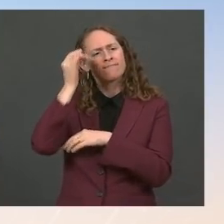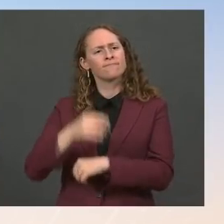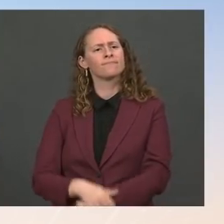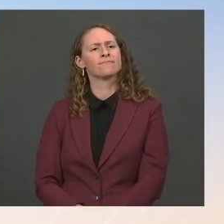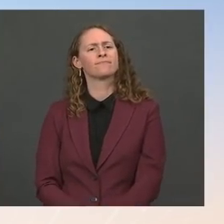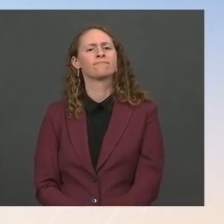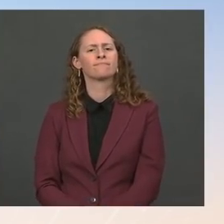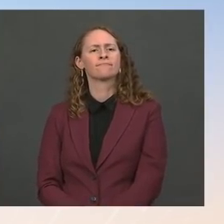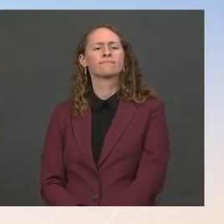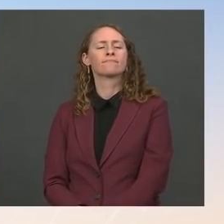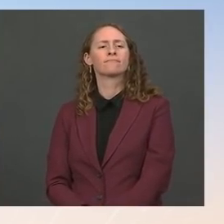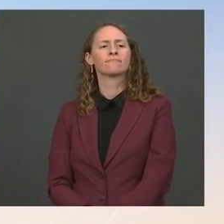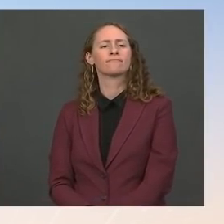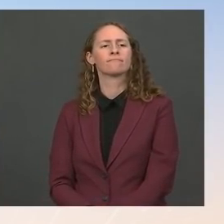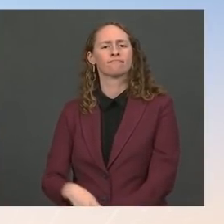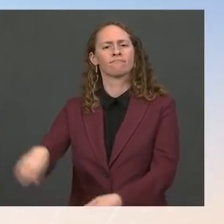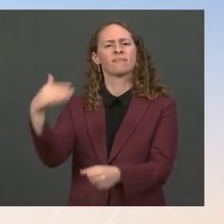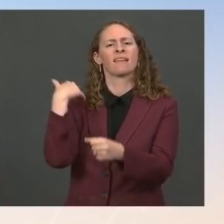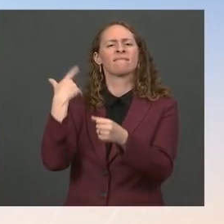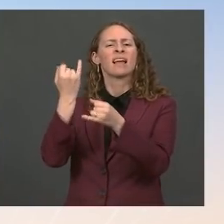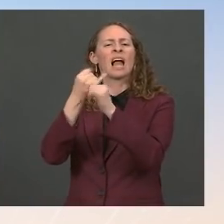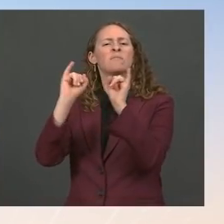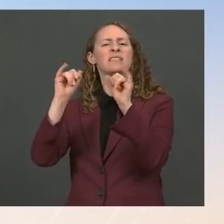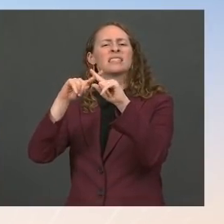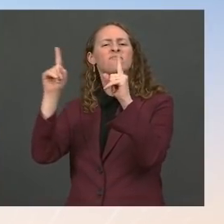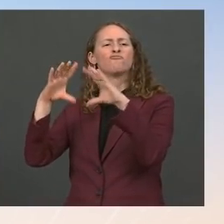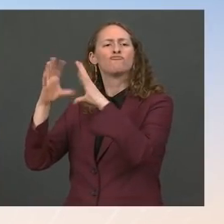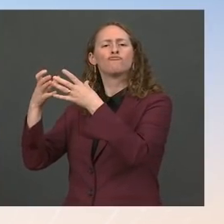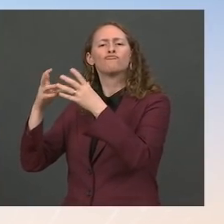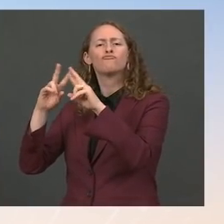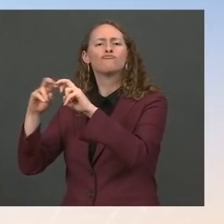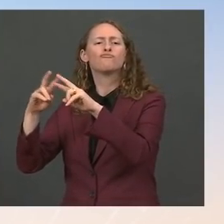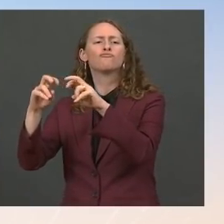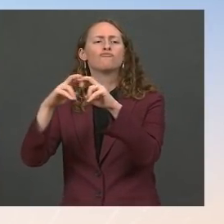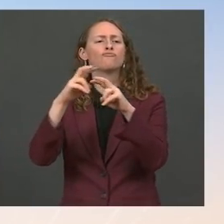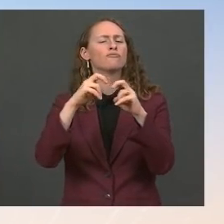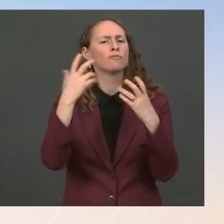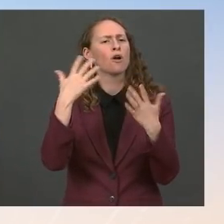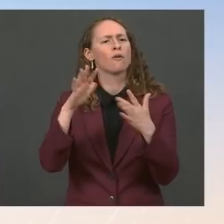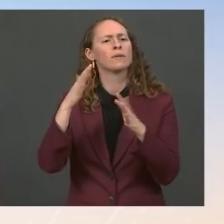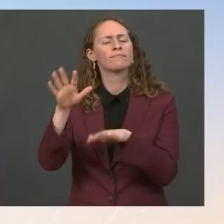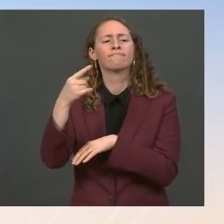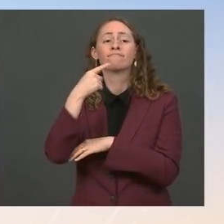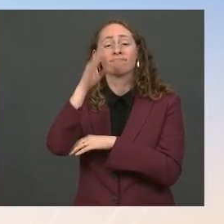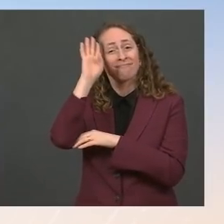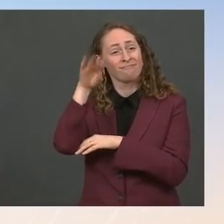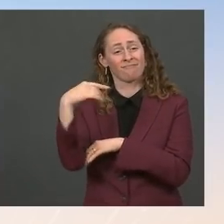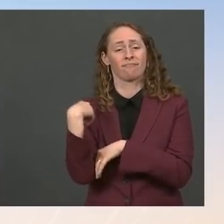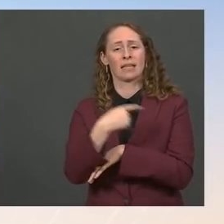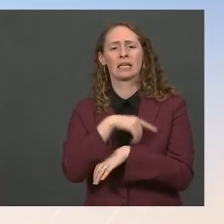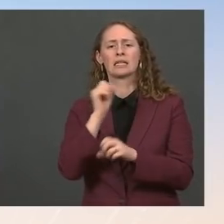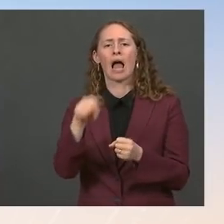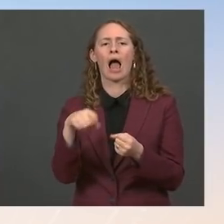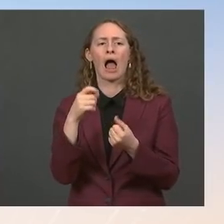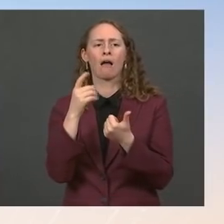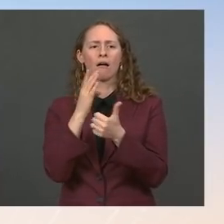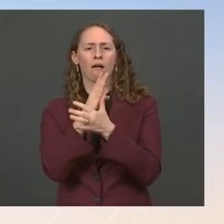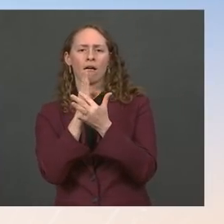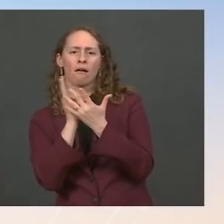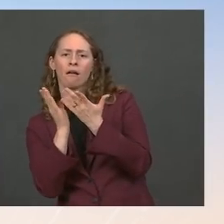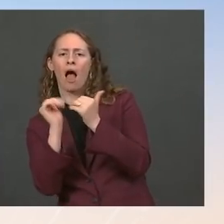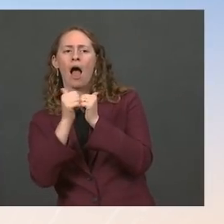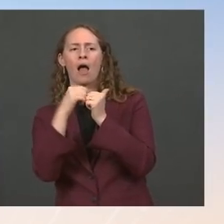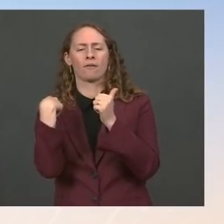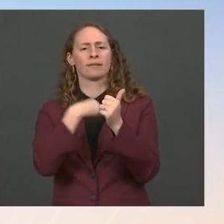firm, reinforced the fact that the United States has multiple pathways to meet President Biden's pledge to reduce emissions